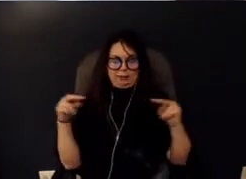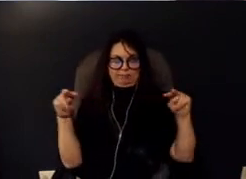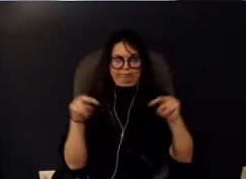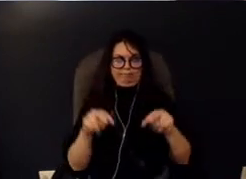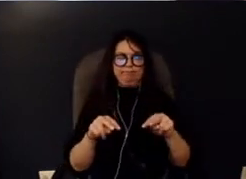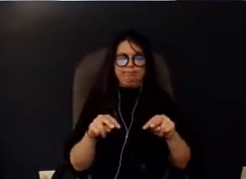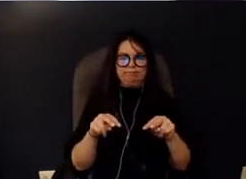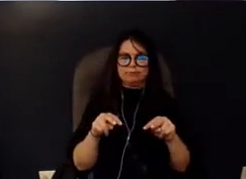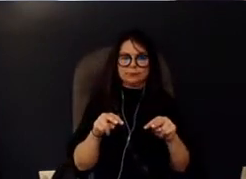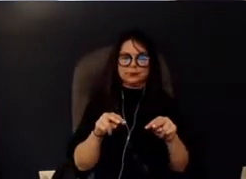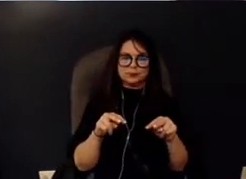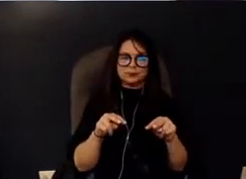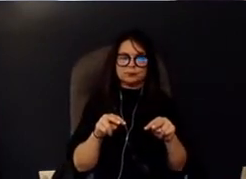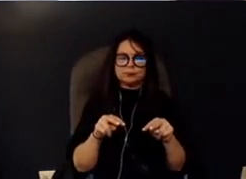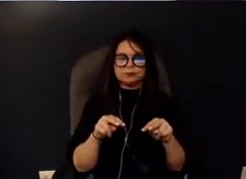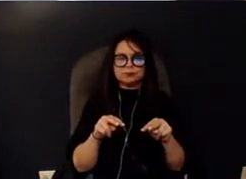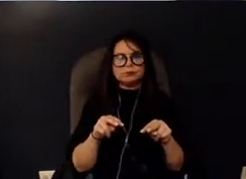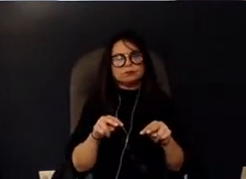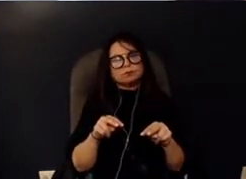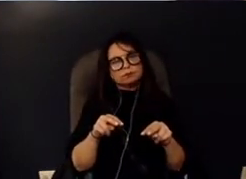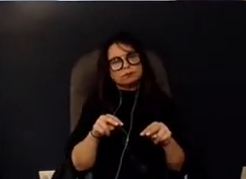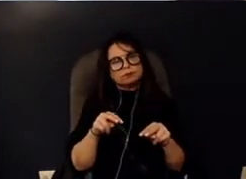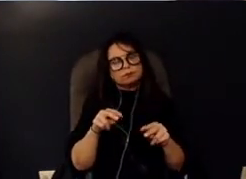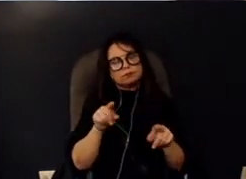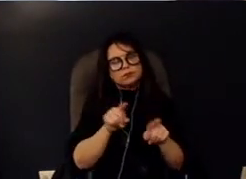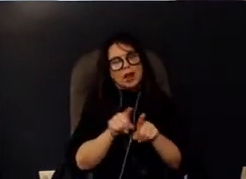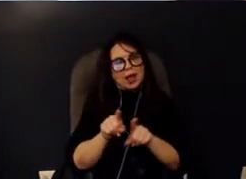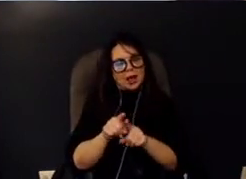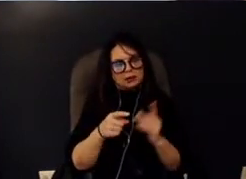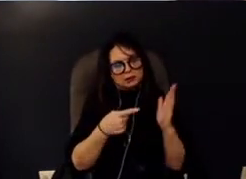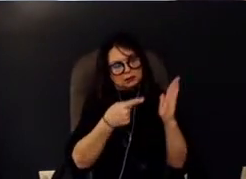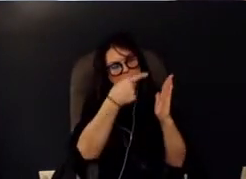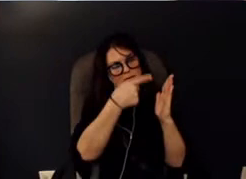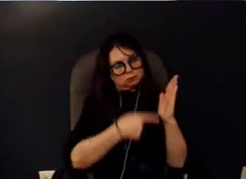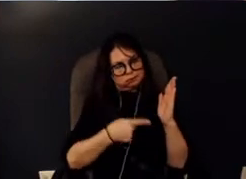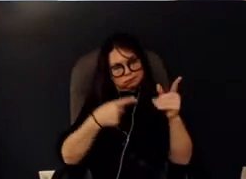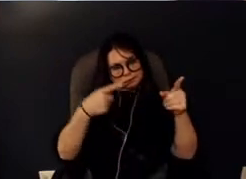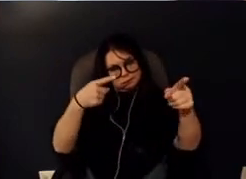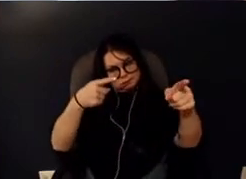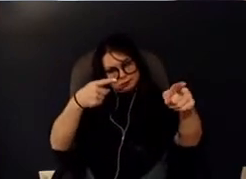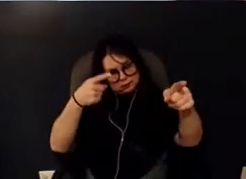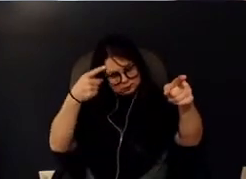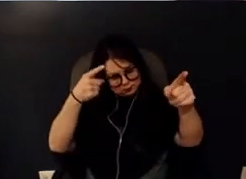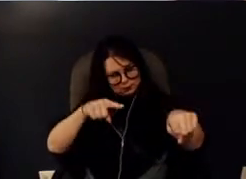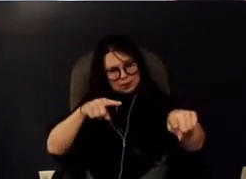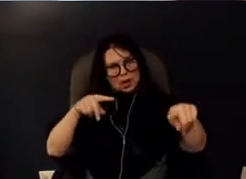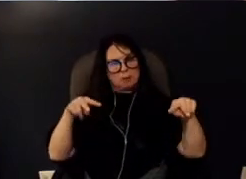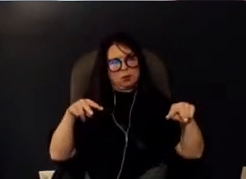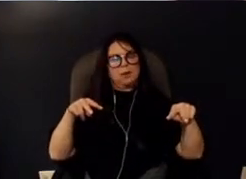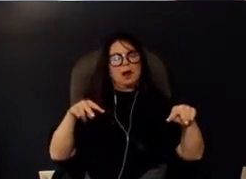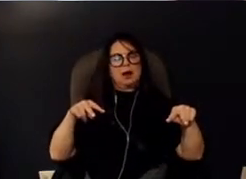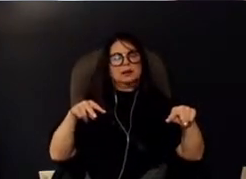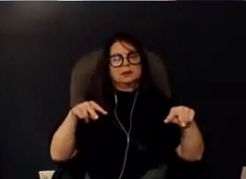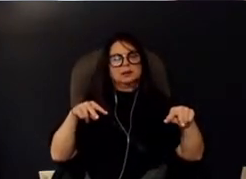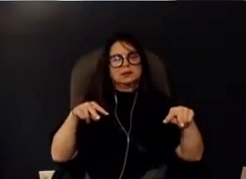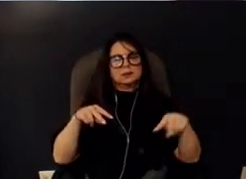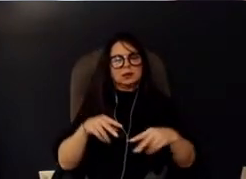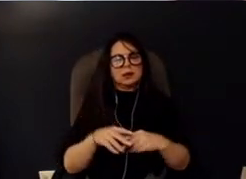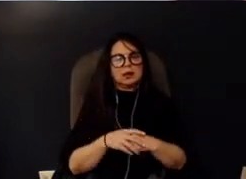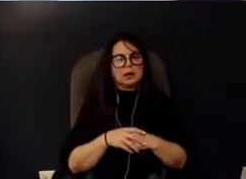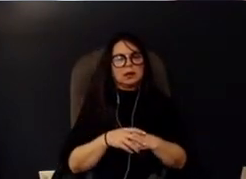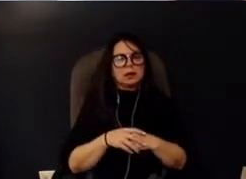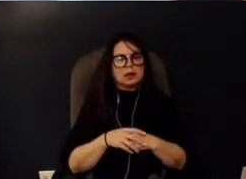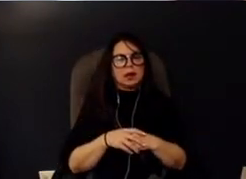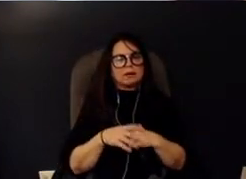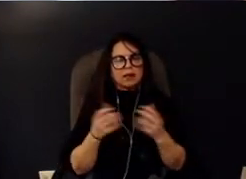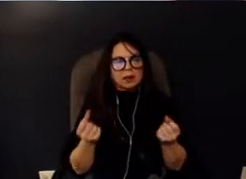a compromise document that brings us closer to some of the visions that so many in our community